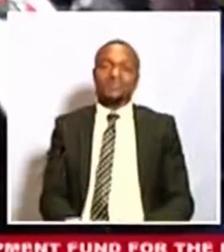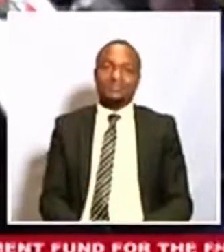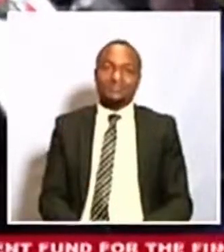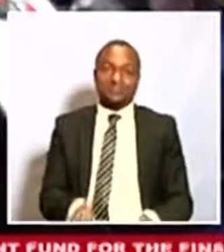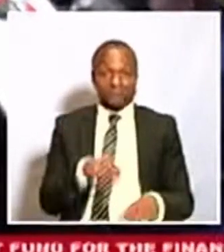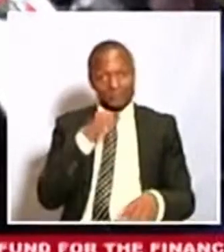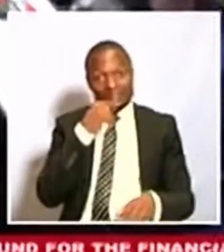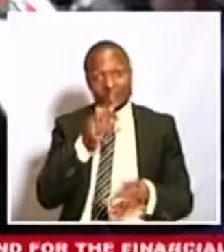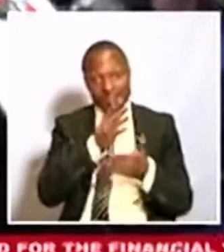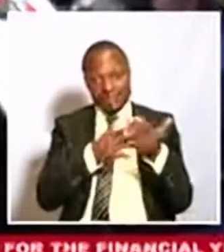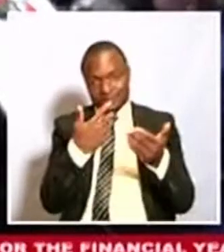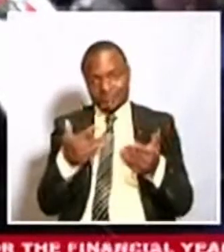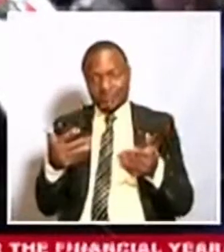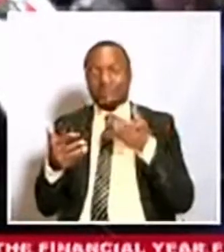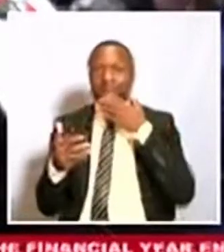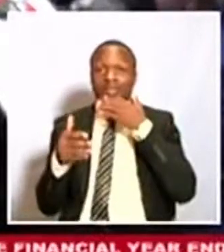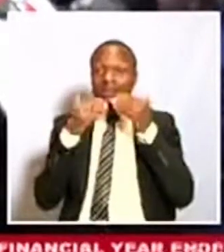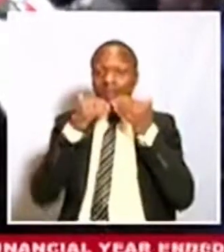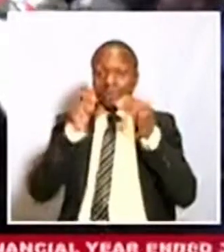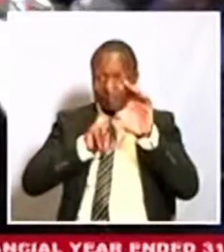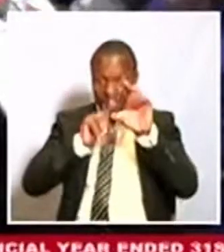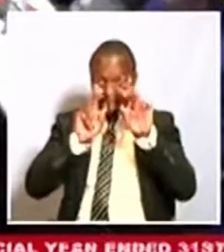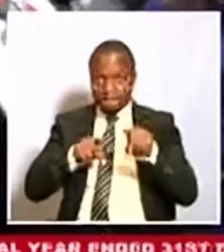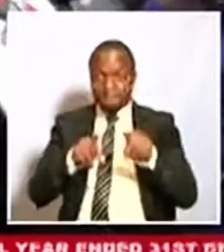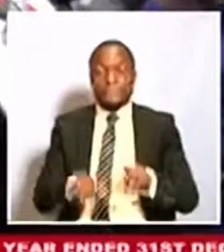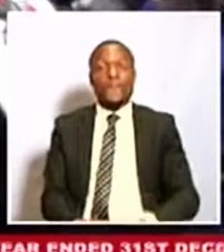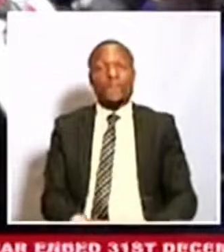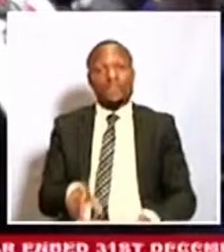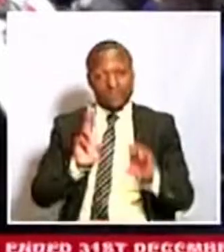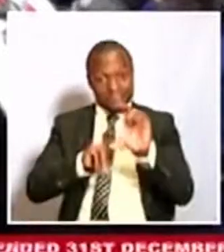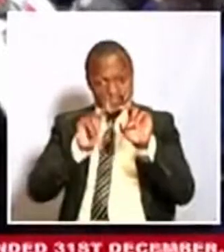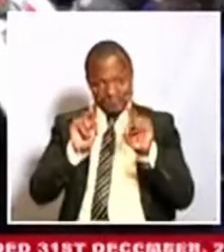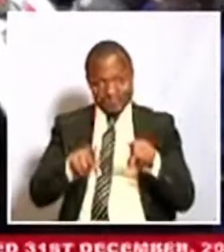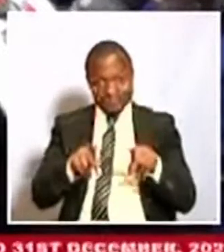to say something on this. Thank you, Chair. Chair,